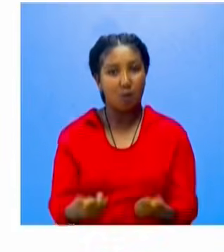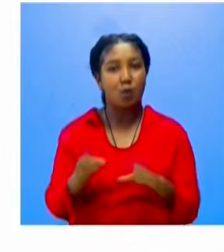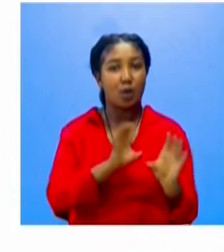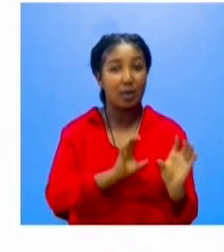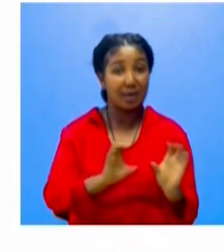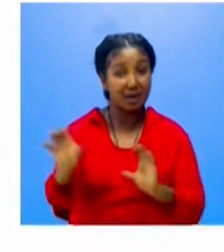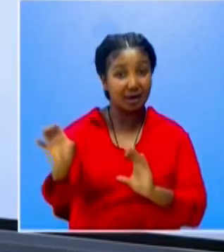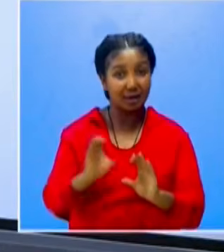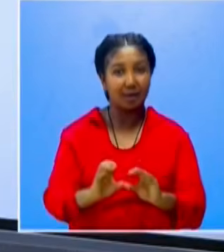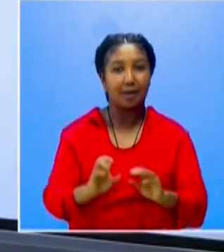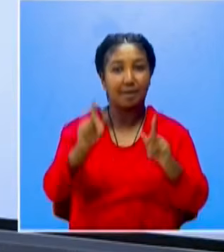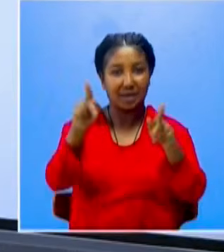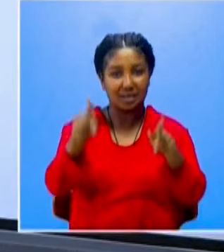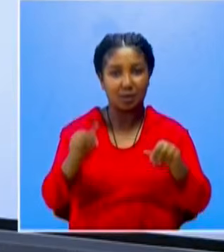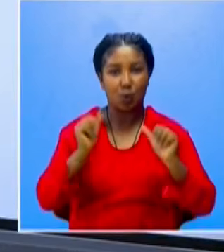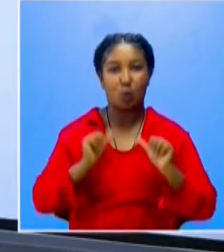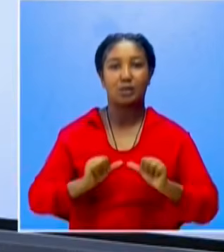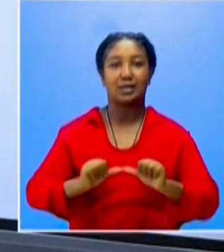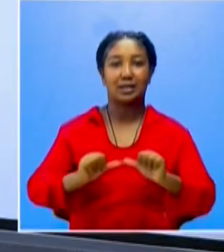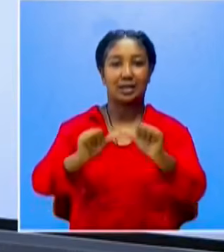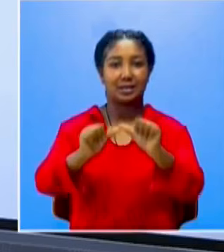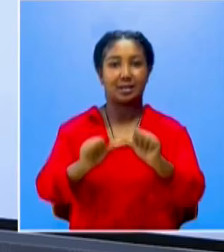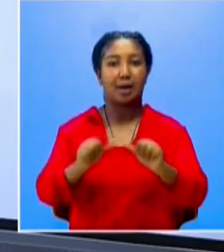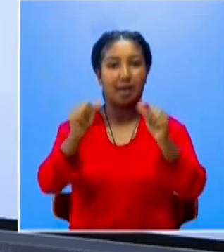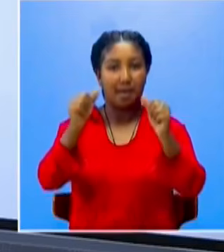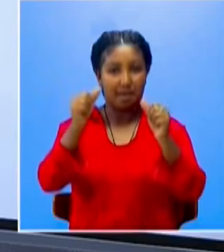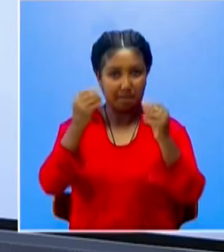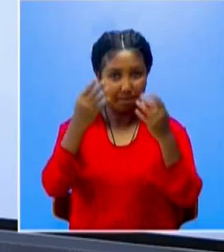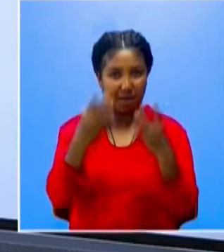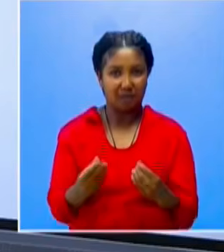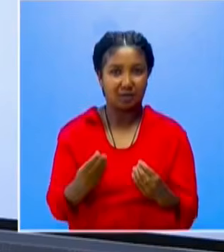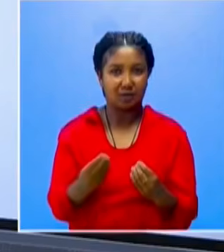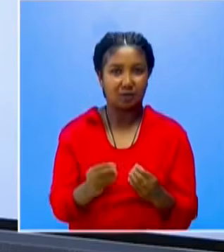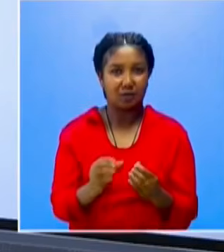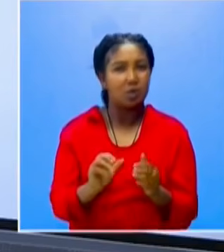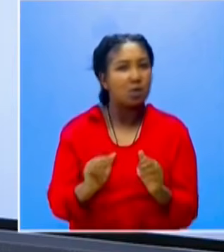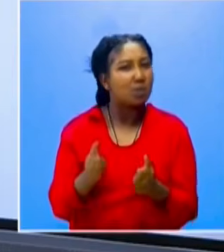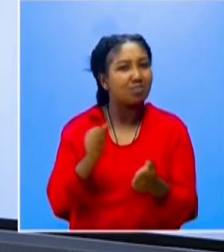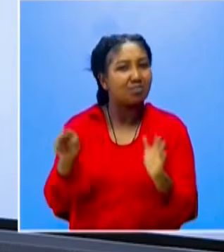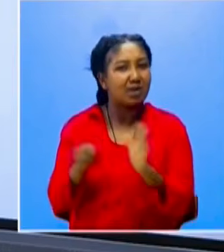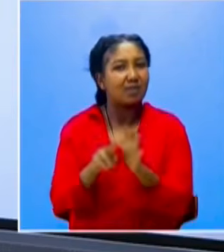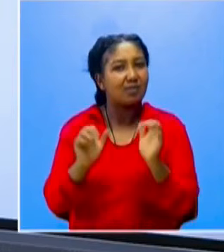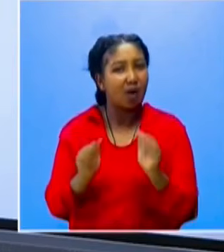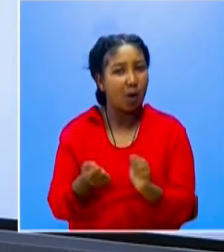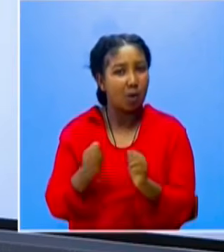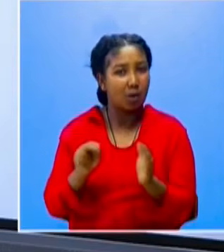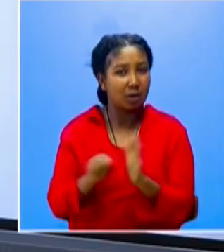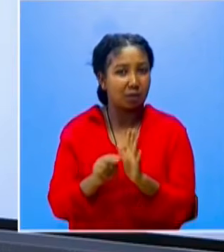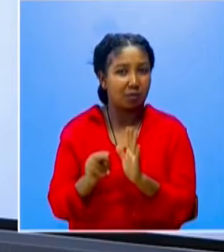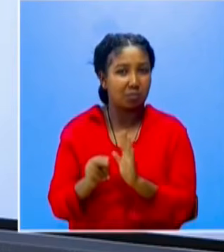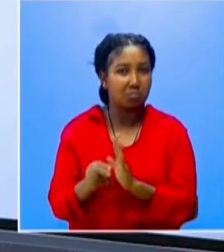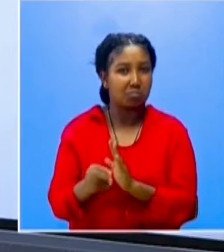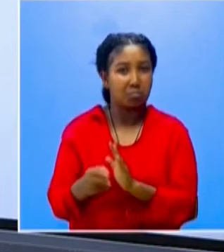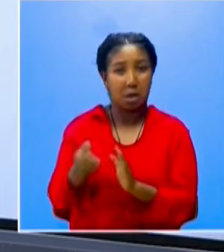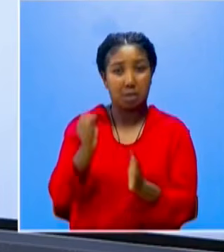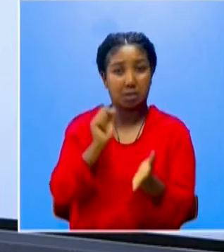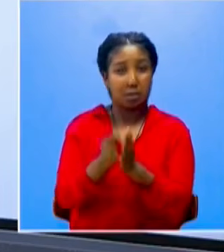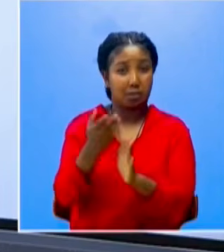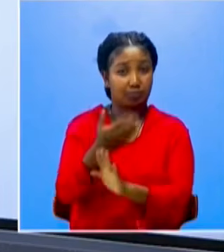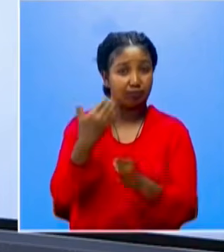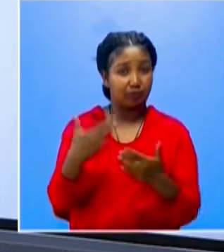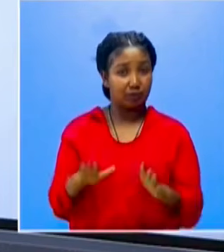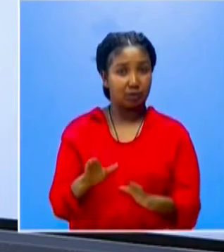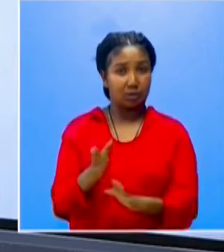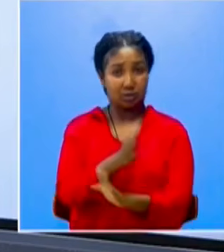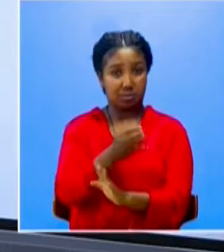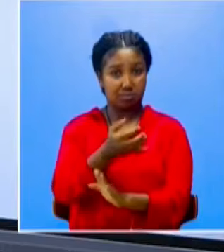make what? Present continuous passive. How about when we make it negative? Just like the examples that we have seen